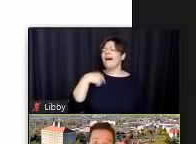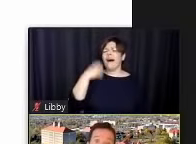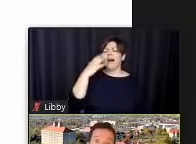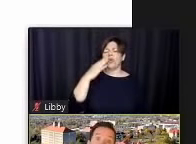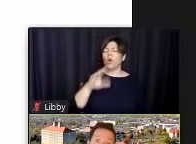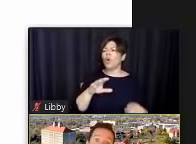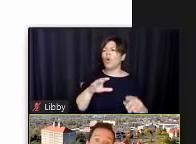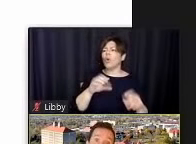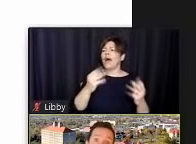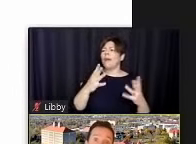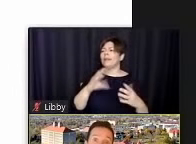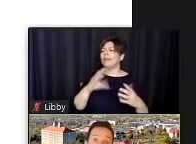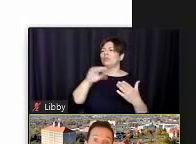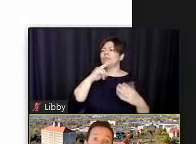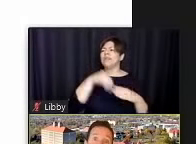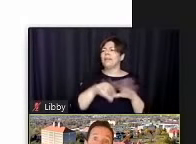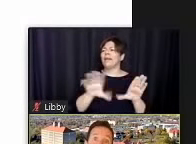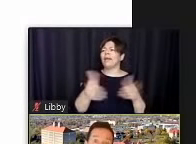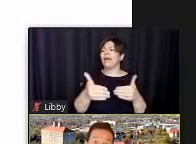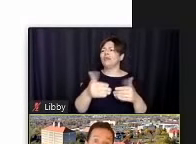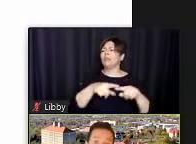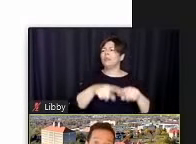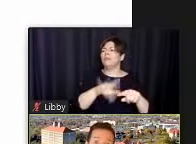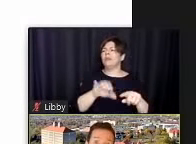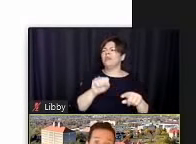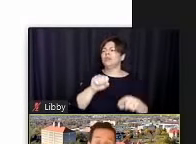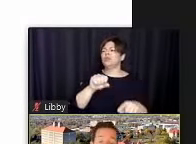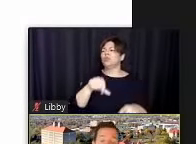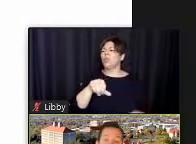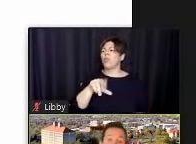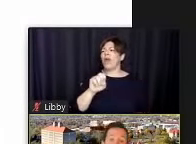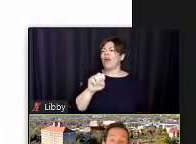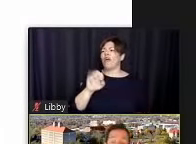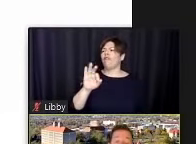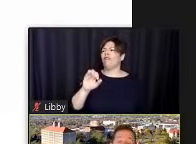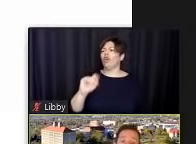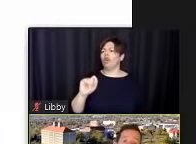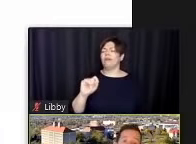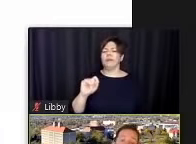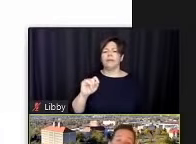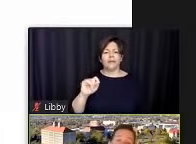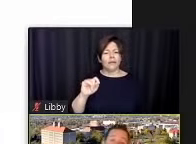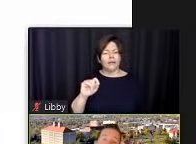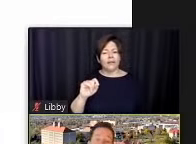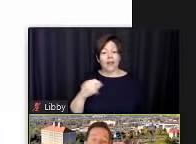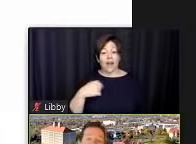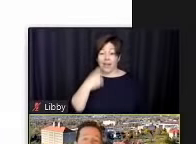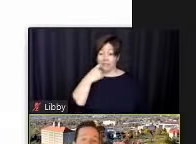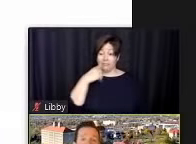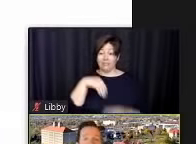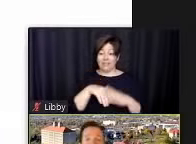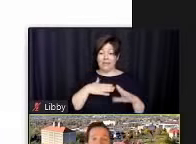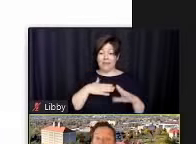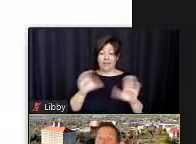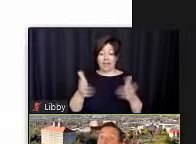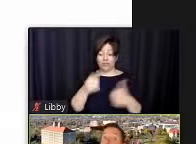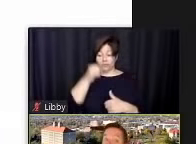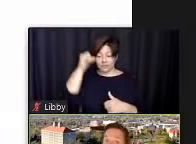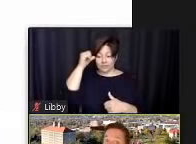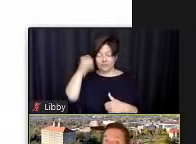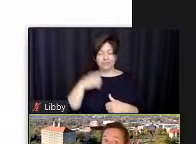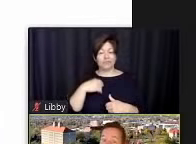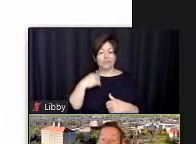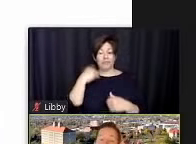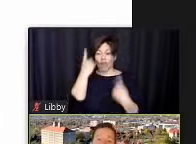is how many students can be in my classroom at a safe basis. I was just in my classroom yesterday, and it looks